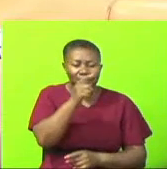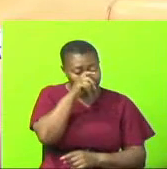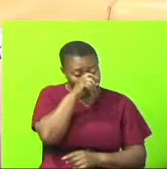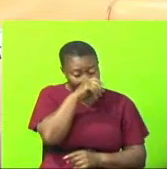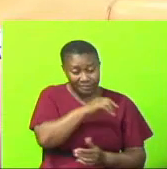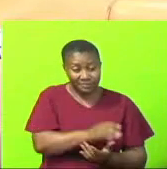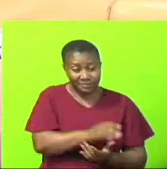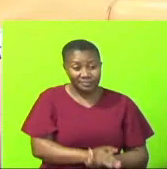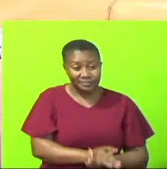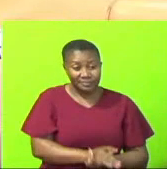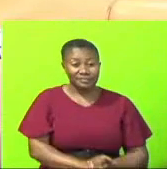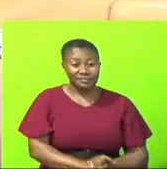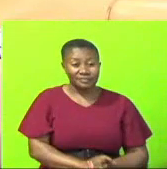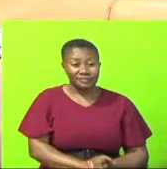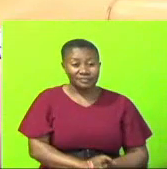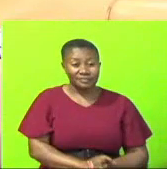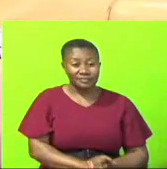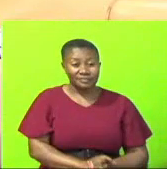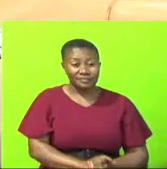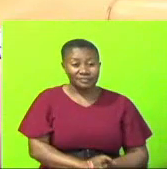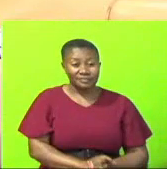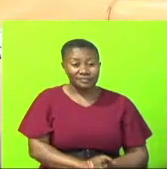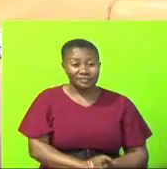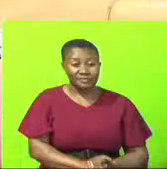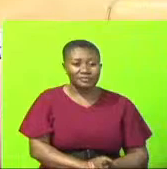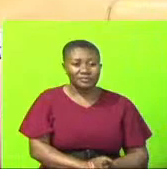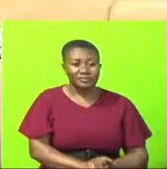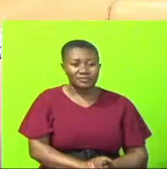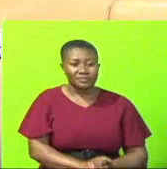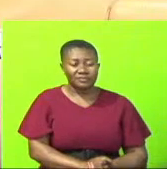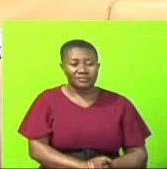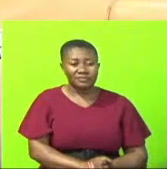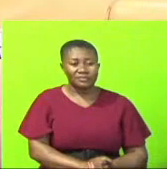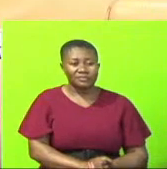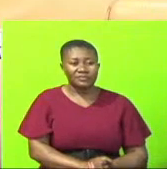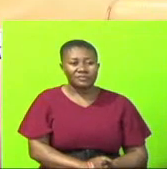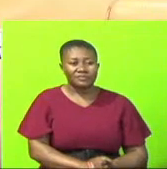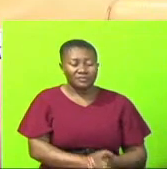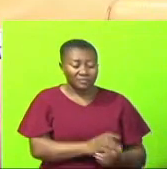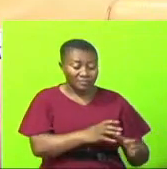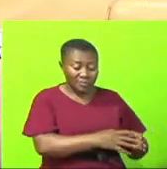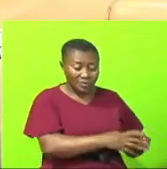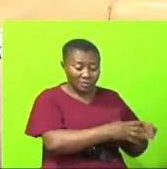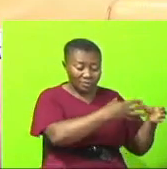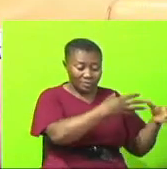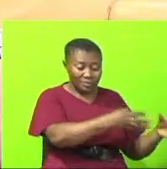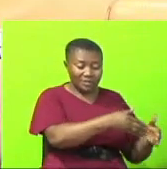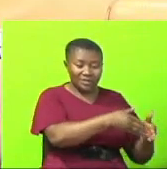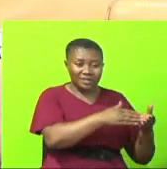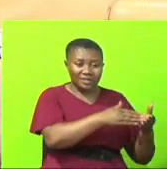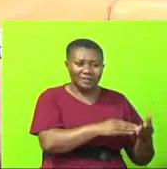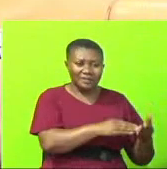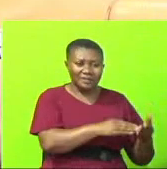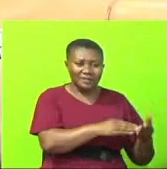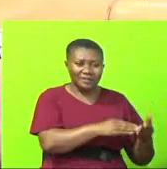Honorable Afenyo Makin, the revered majority leader, made a very important point.